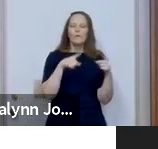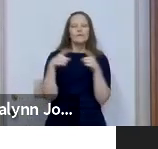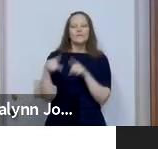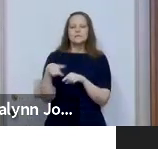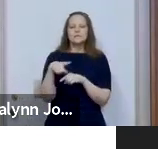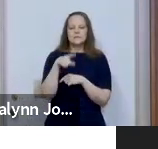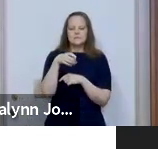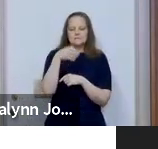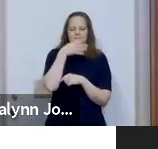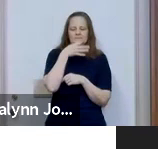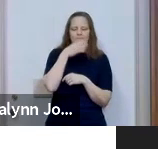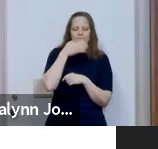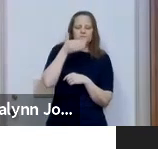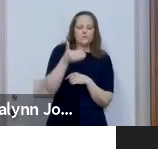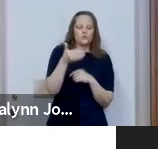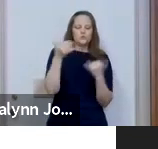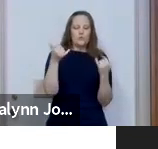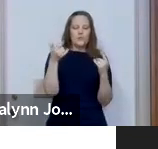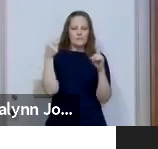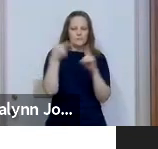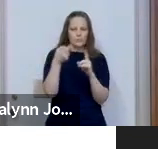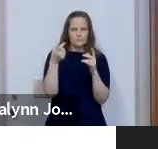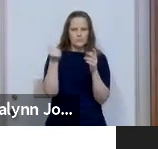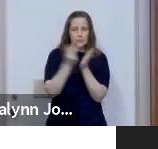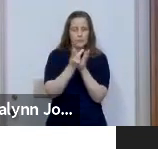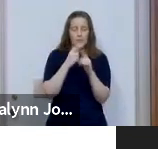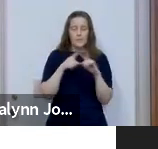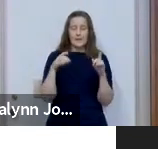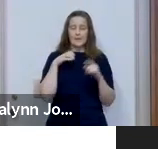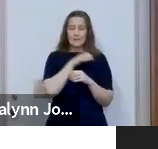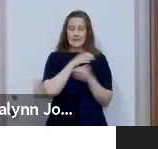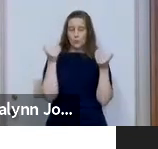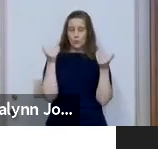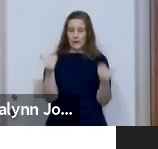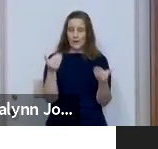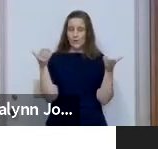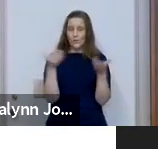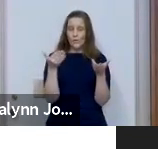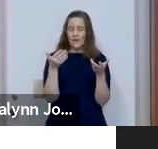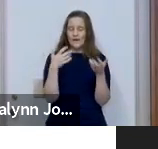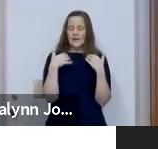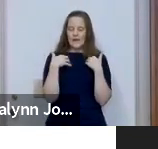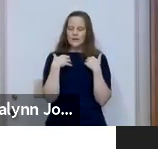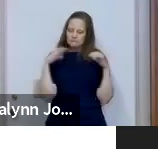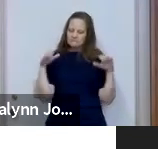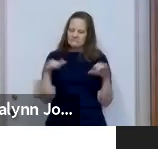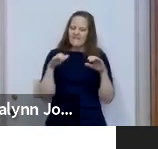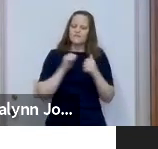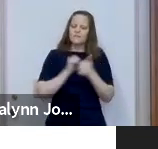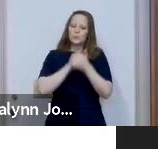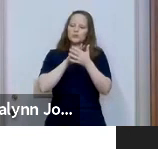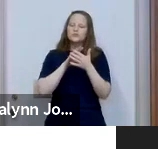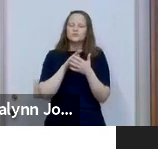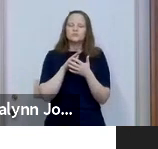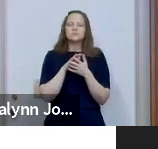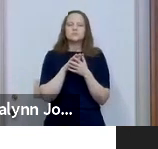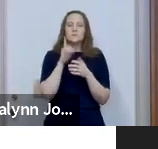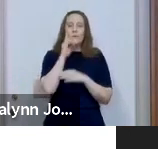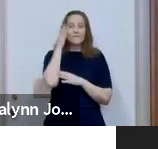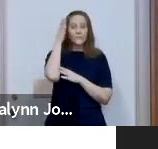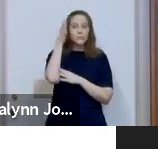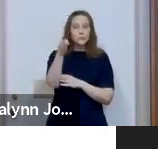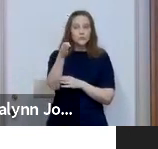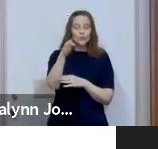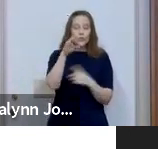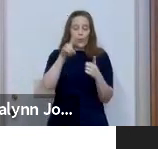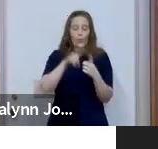near future that we've approved at this point. But what our committee went ahead and did is we took a proactive approach. In the future, when we do